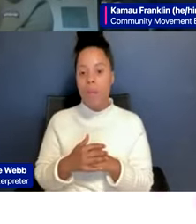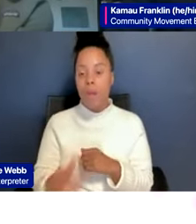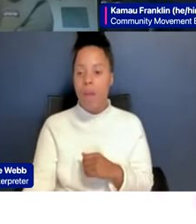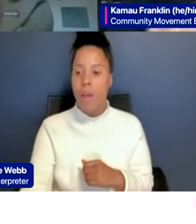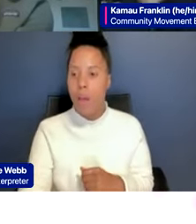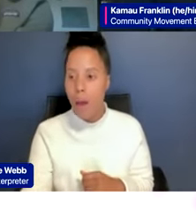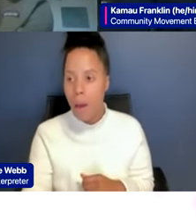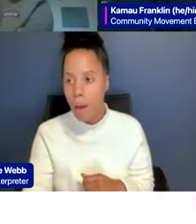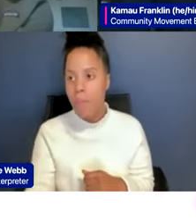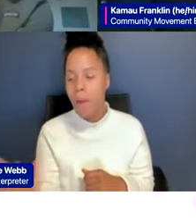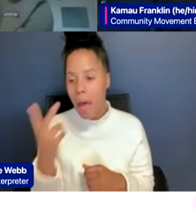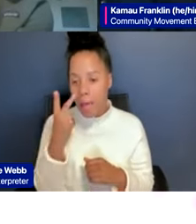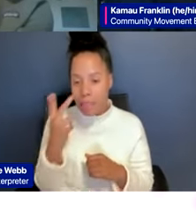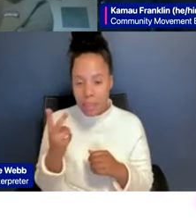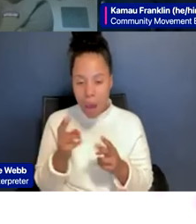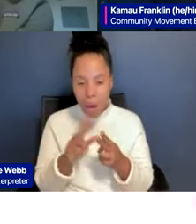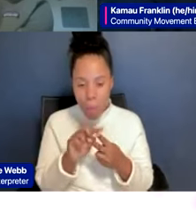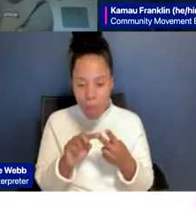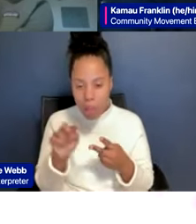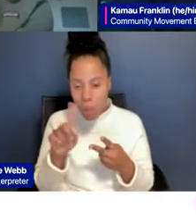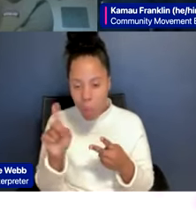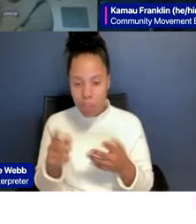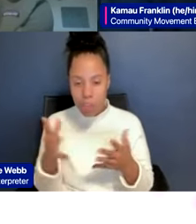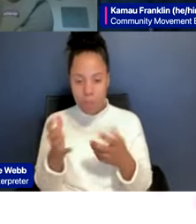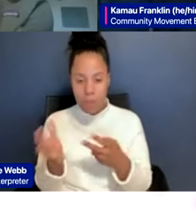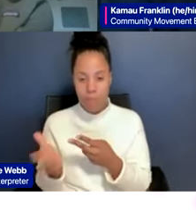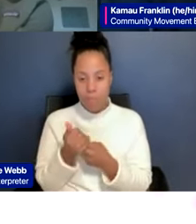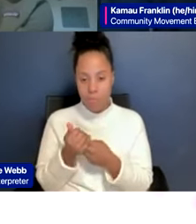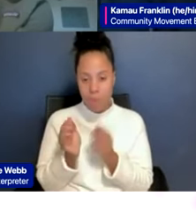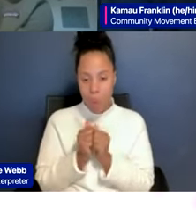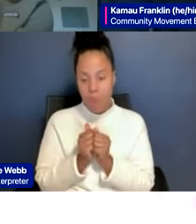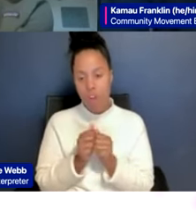of questions that we can couple together and just do as a kind of a final round.